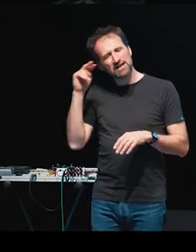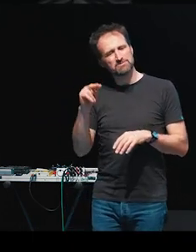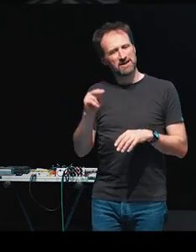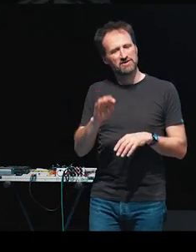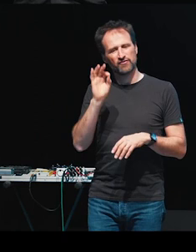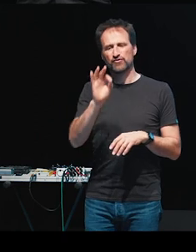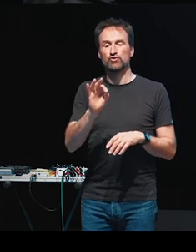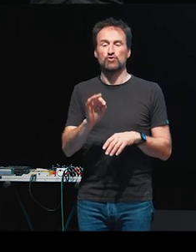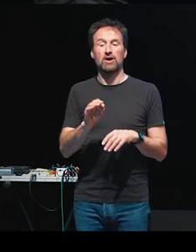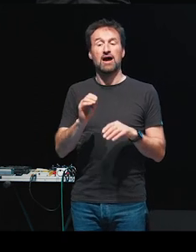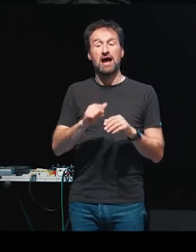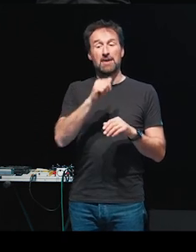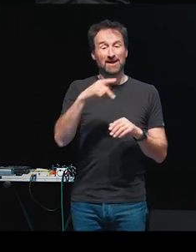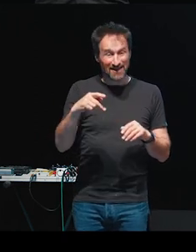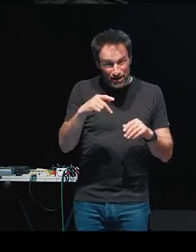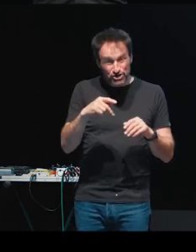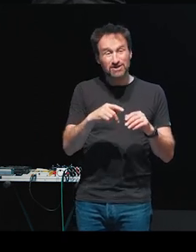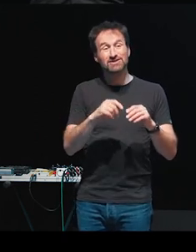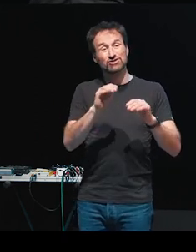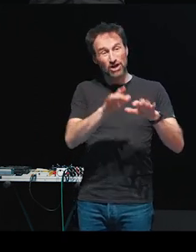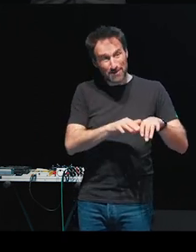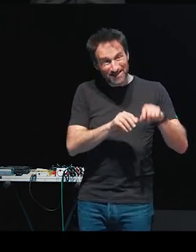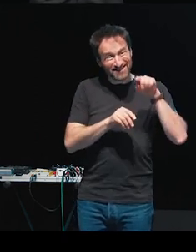capable of loading other applications?